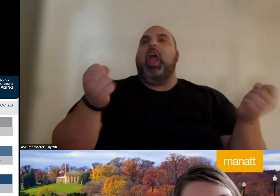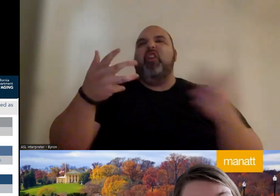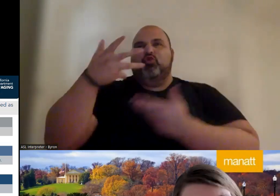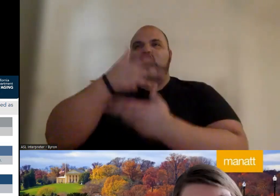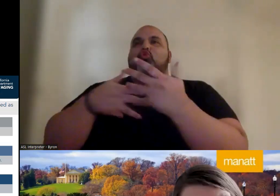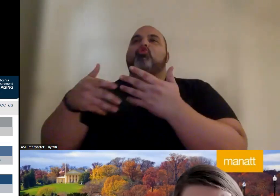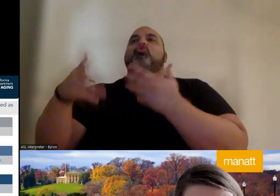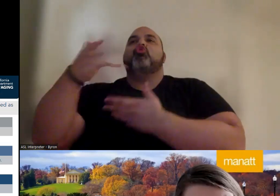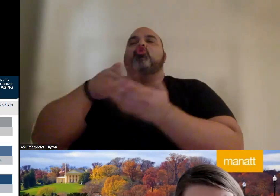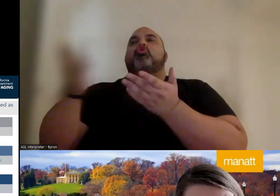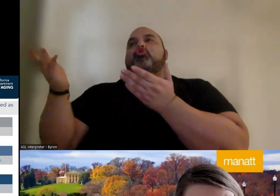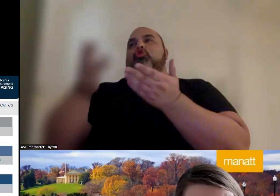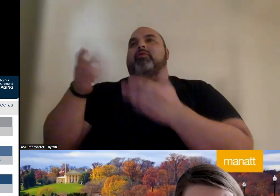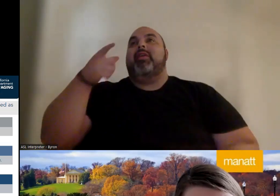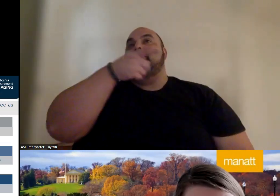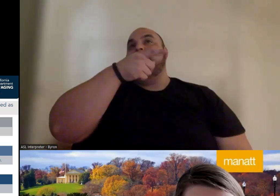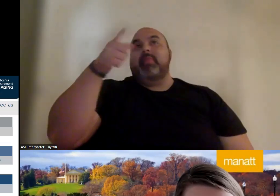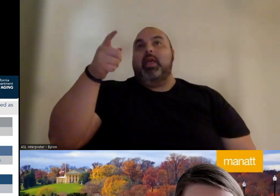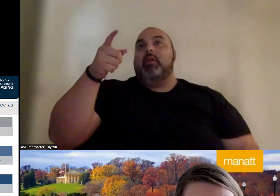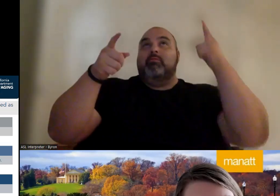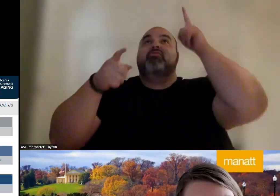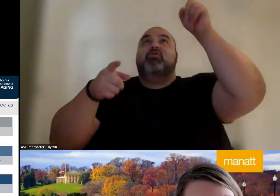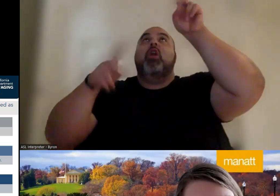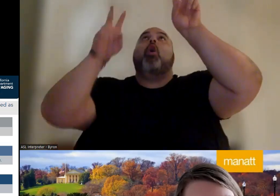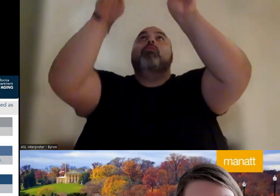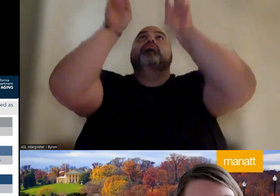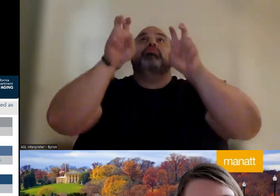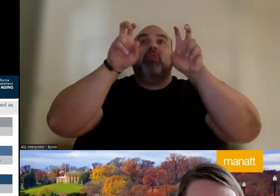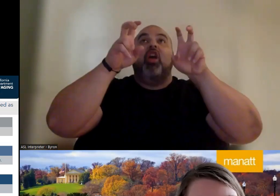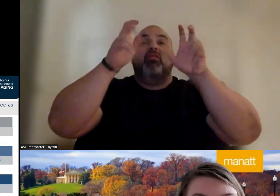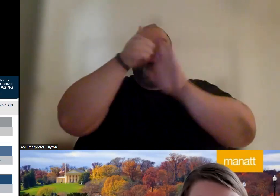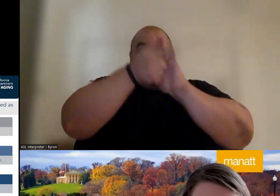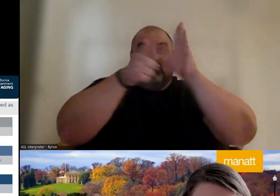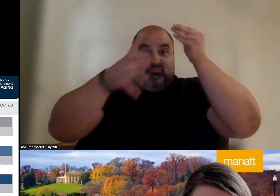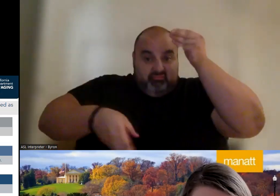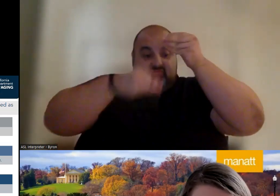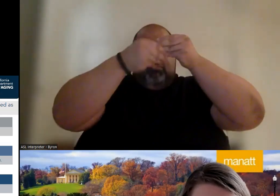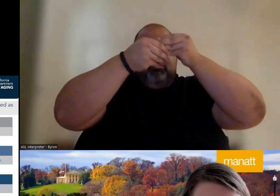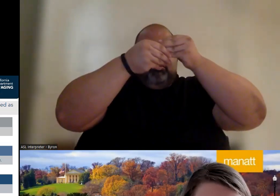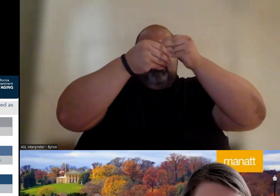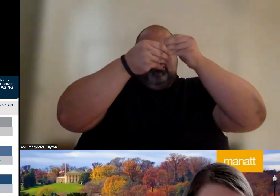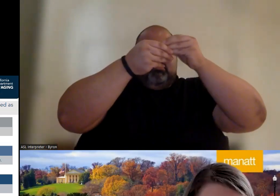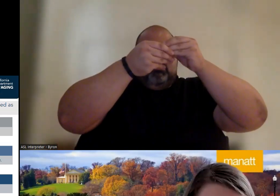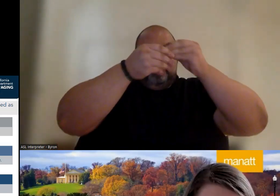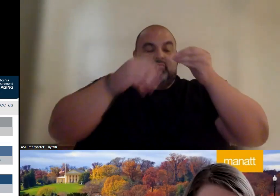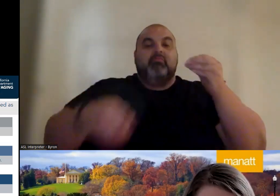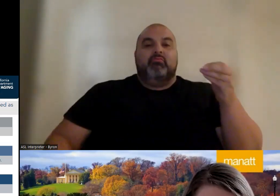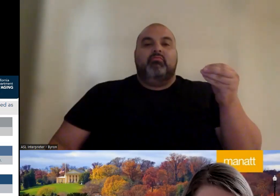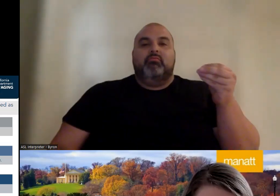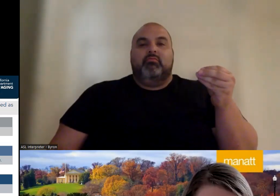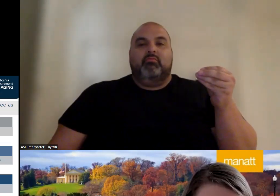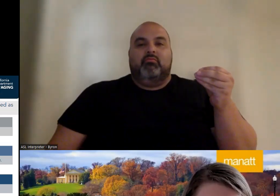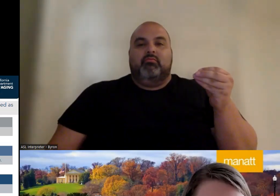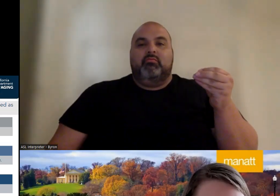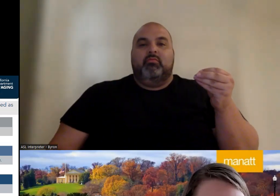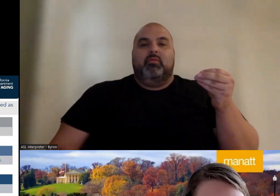will build on those federal guidances, and as the licensing agencies for the different facilities we're